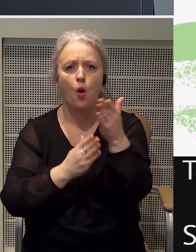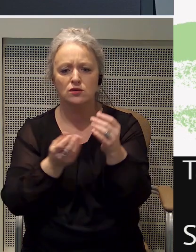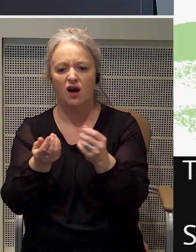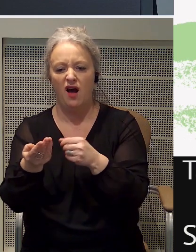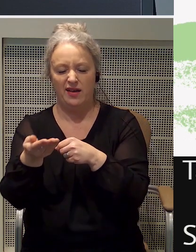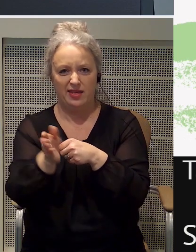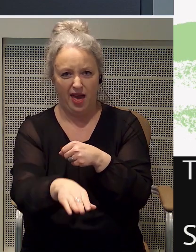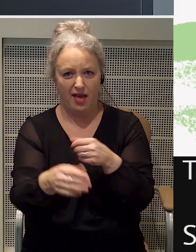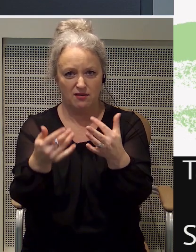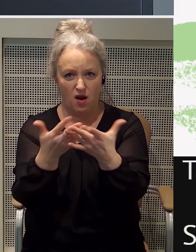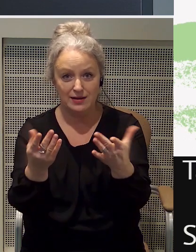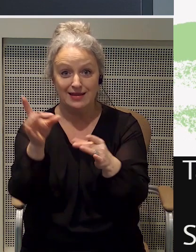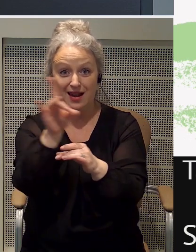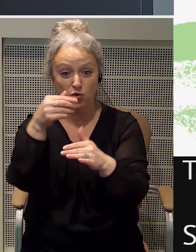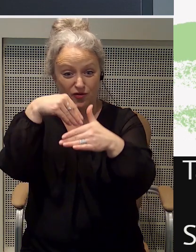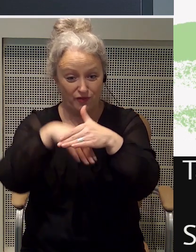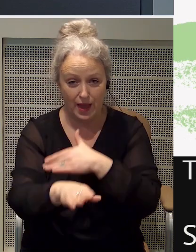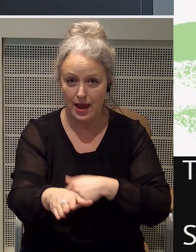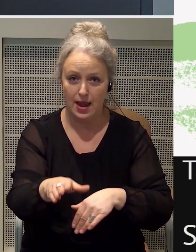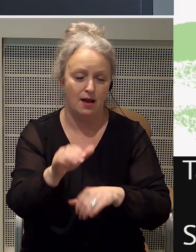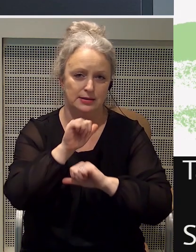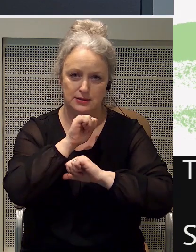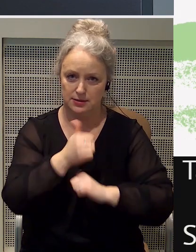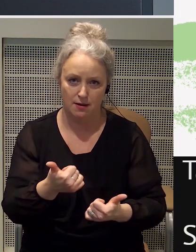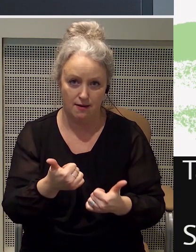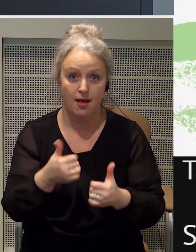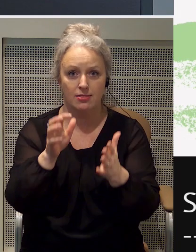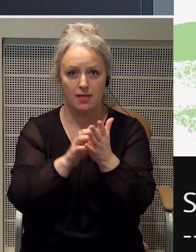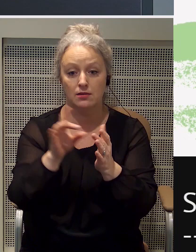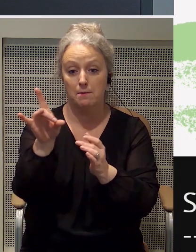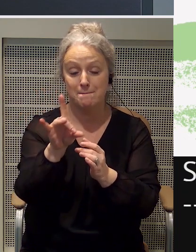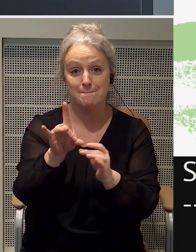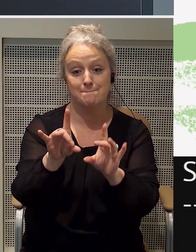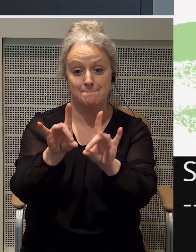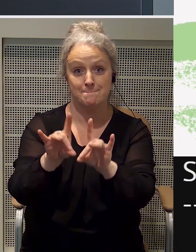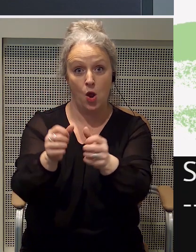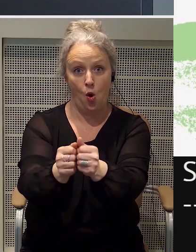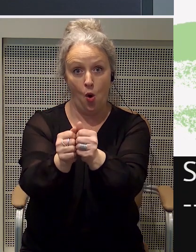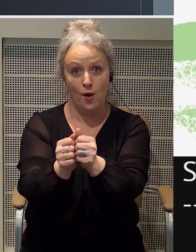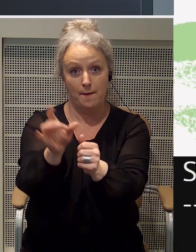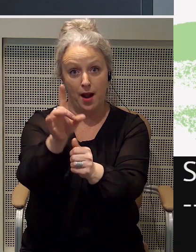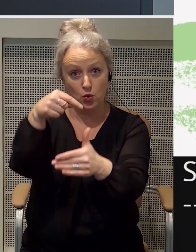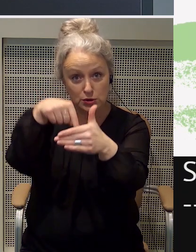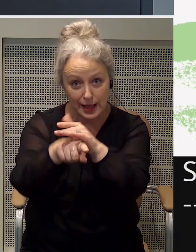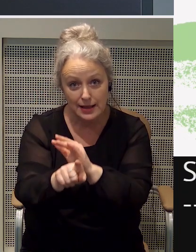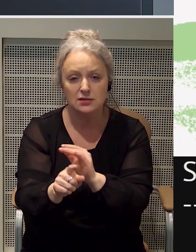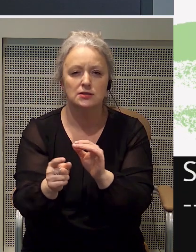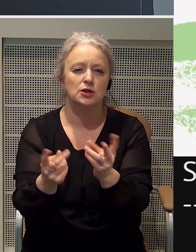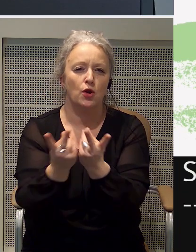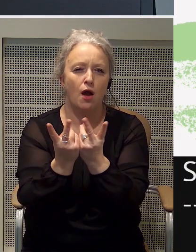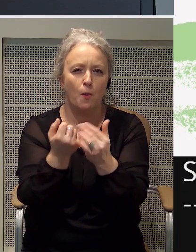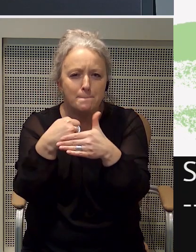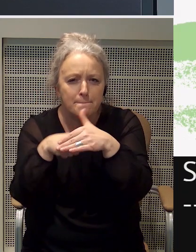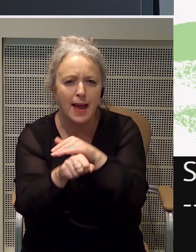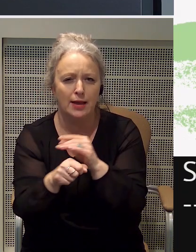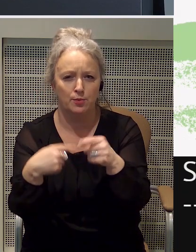different substances. So there's accumulation of certain substances in the cell,